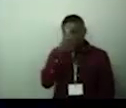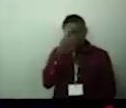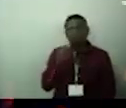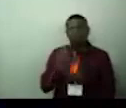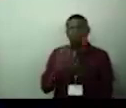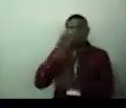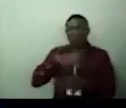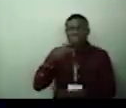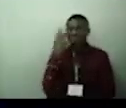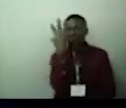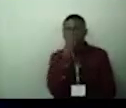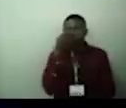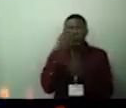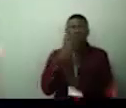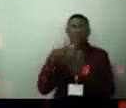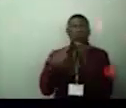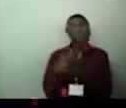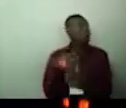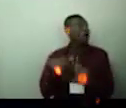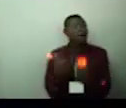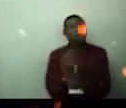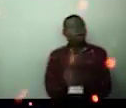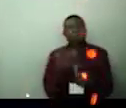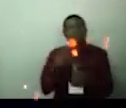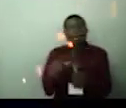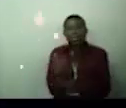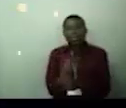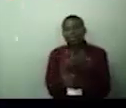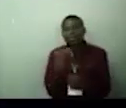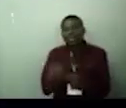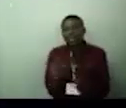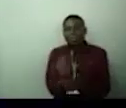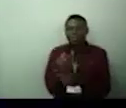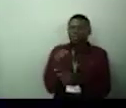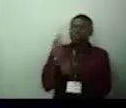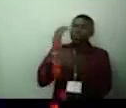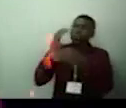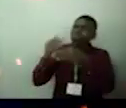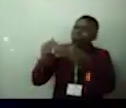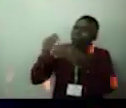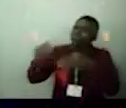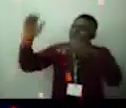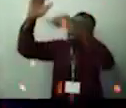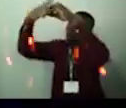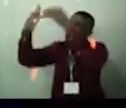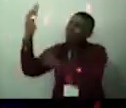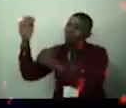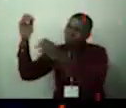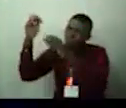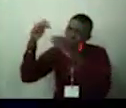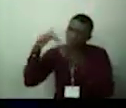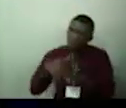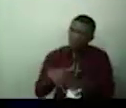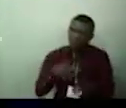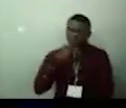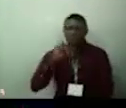The beauty of God, the radiance that is emanating from God and getting everywhere, far more than the